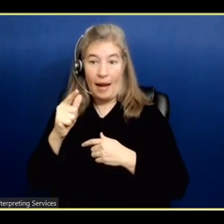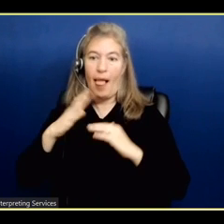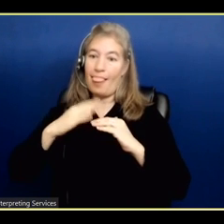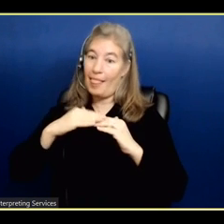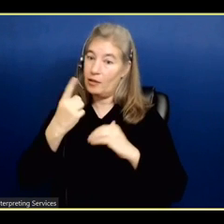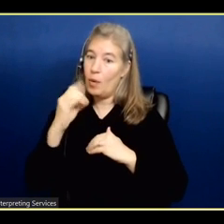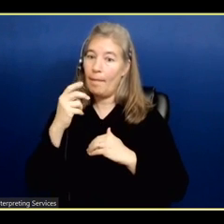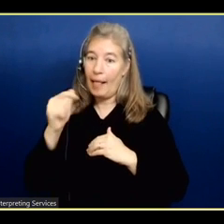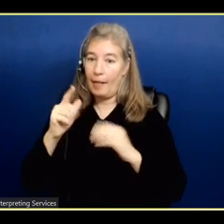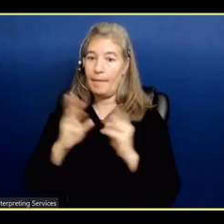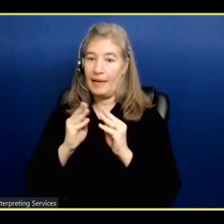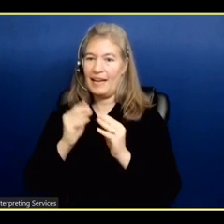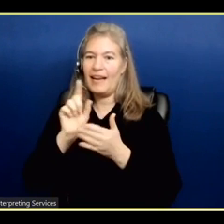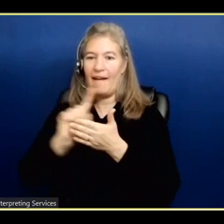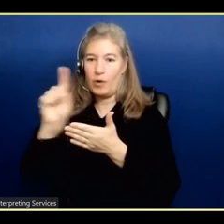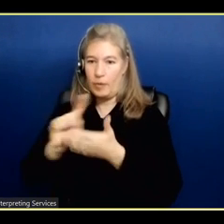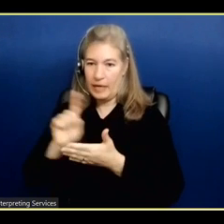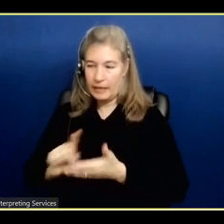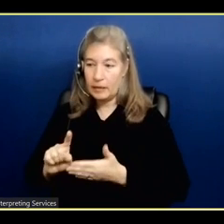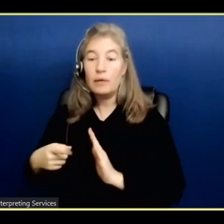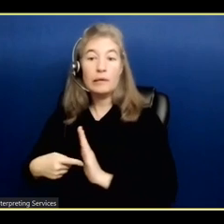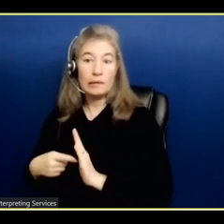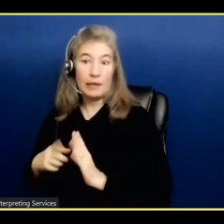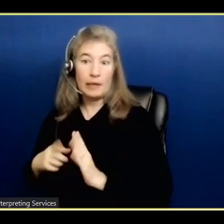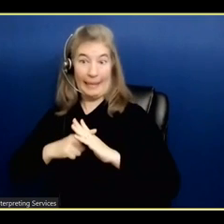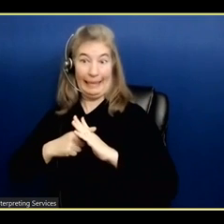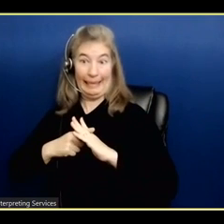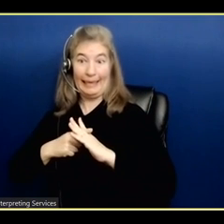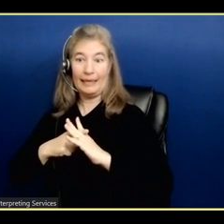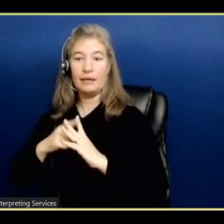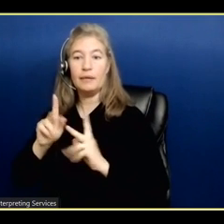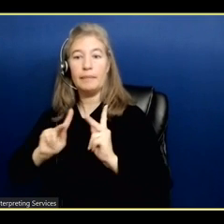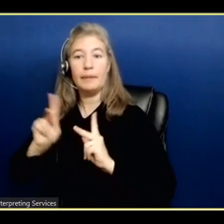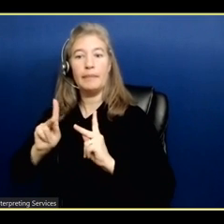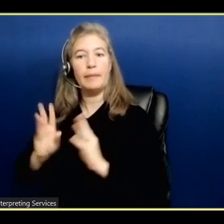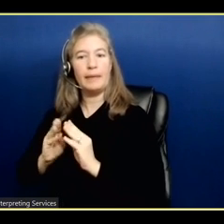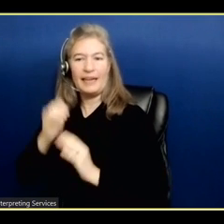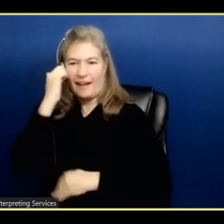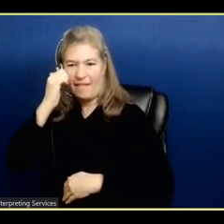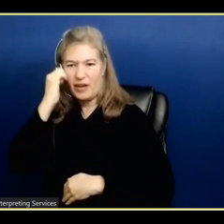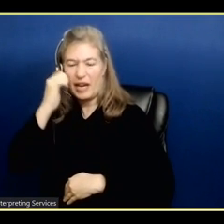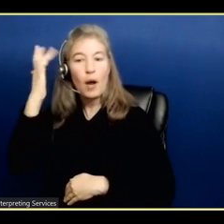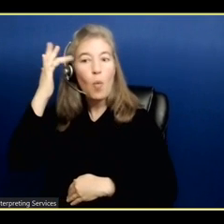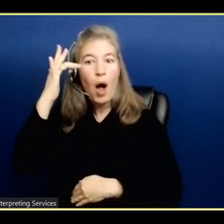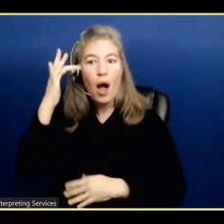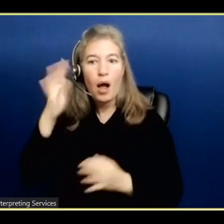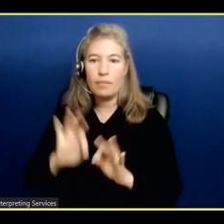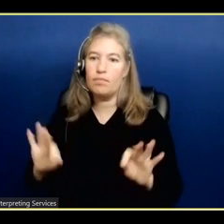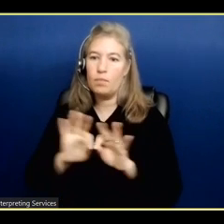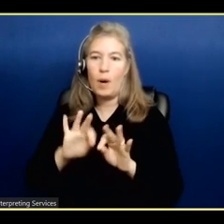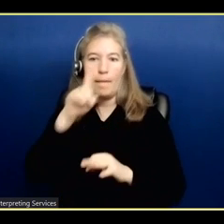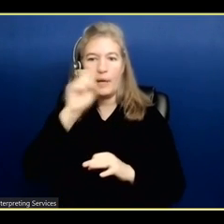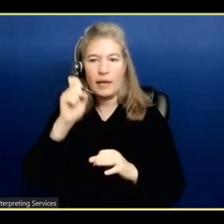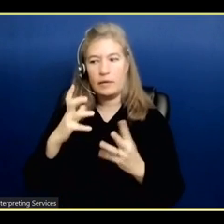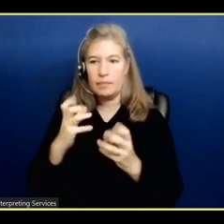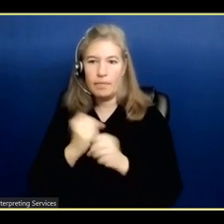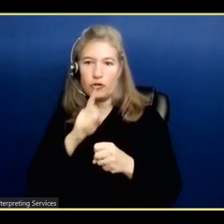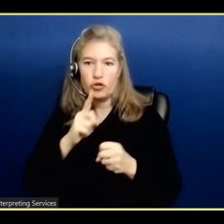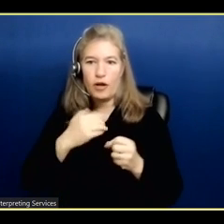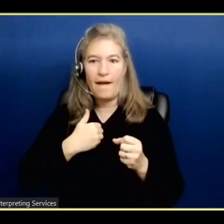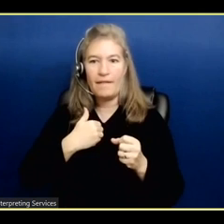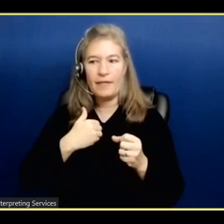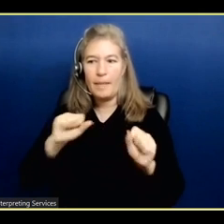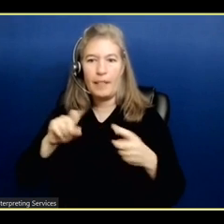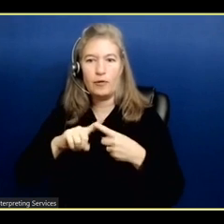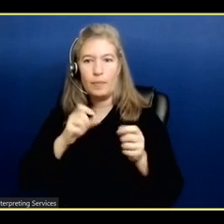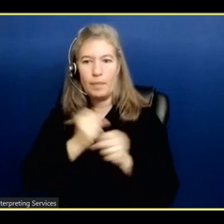first round, we had the panels meet every day. That allowed us to make decisions quickly and get the money out fast. Keep